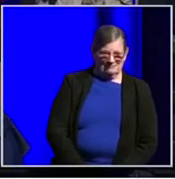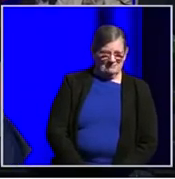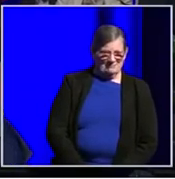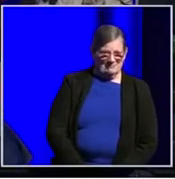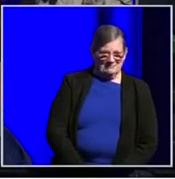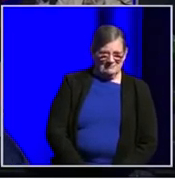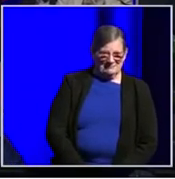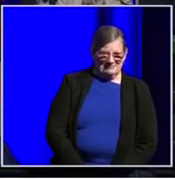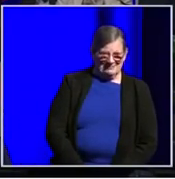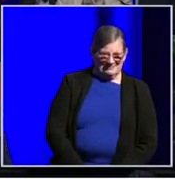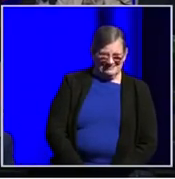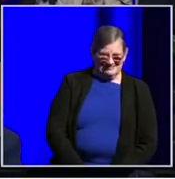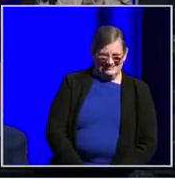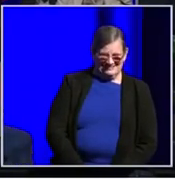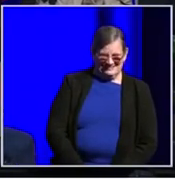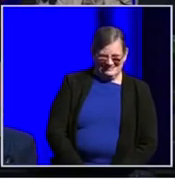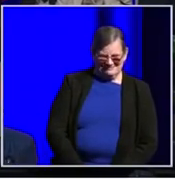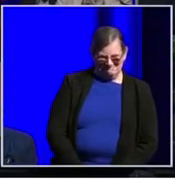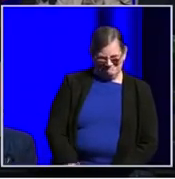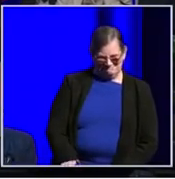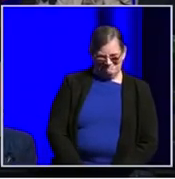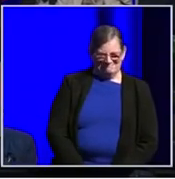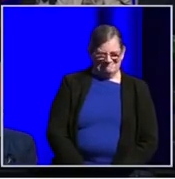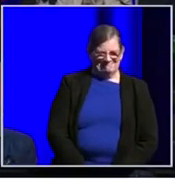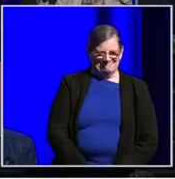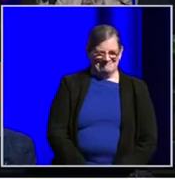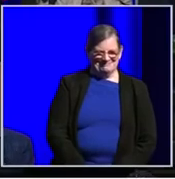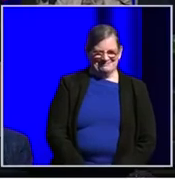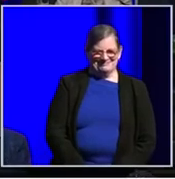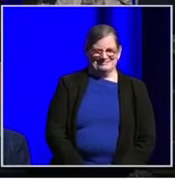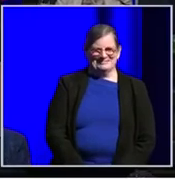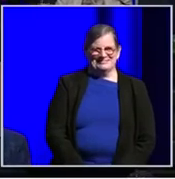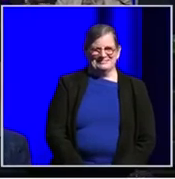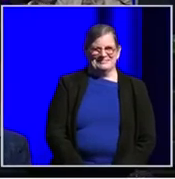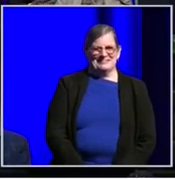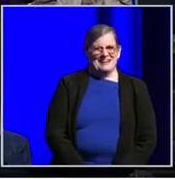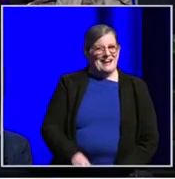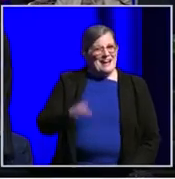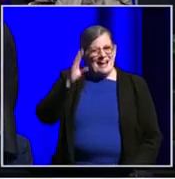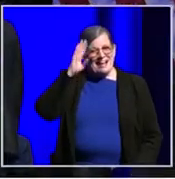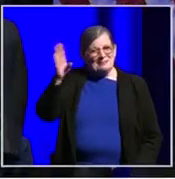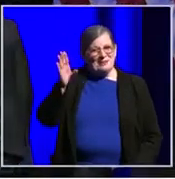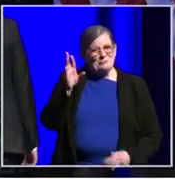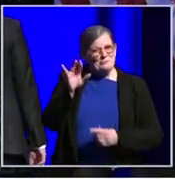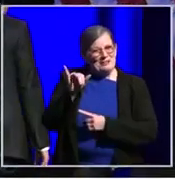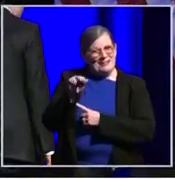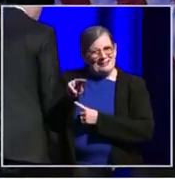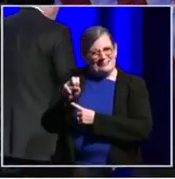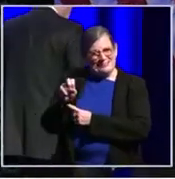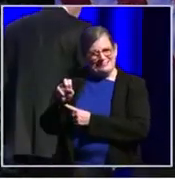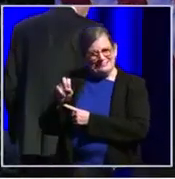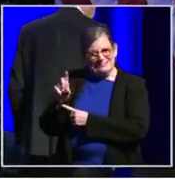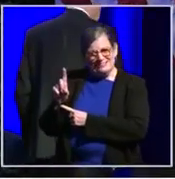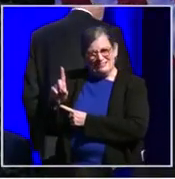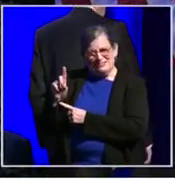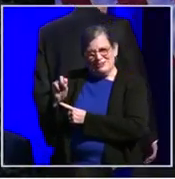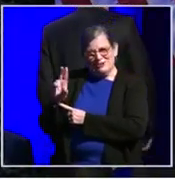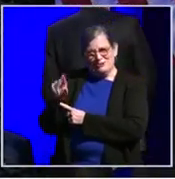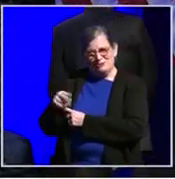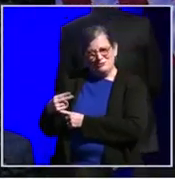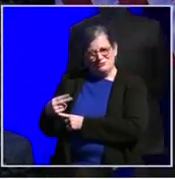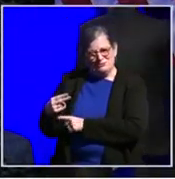All right. I, Brianne Nadeau. I, Brianne Nadeau. Do solemnly swear that I will